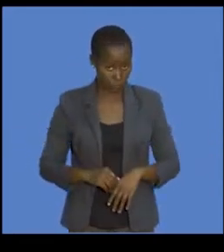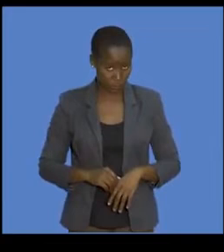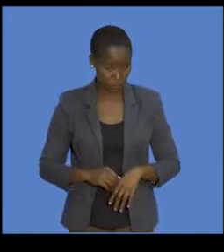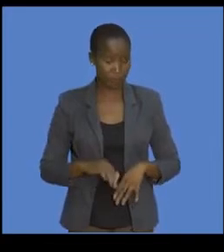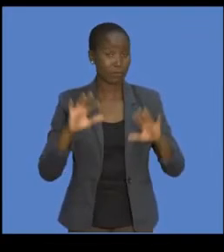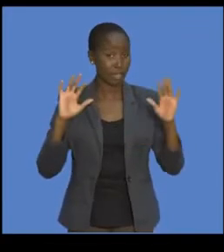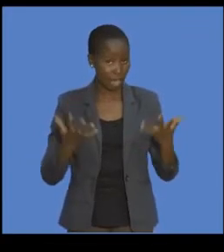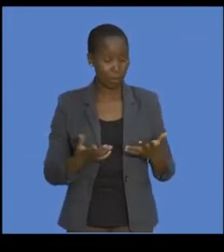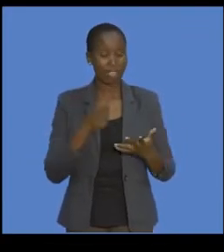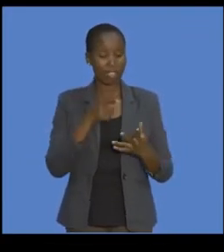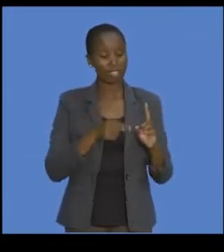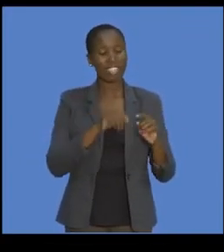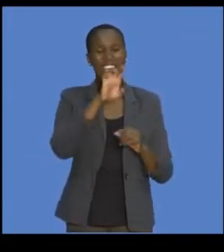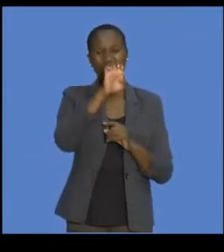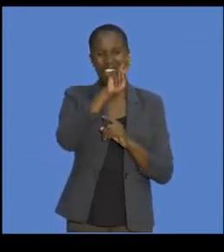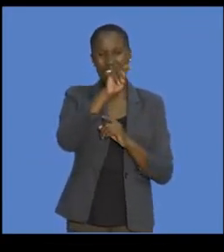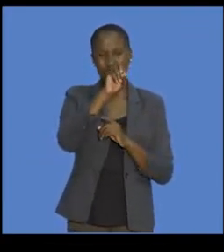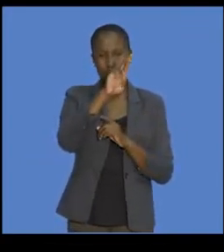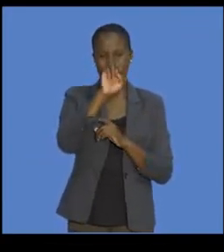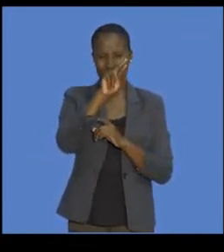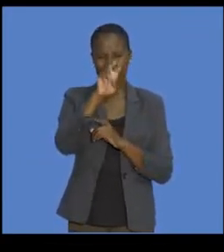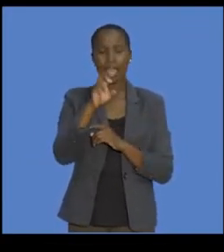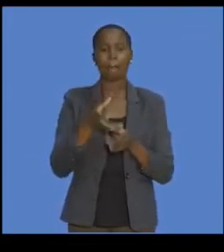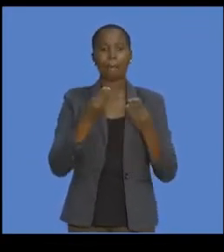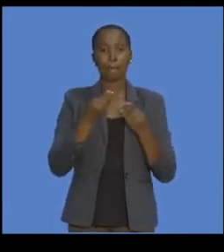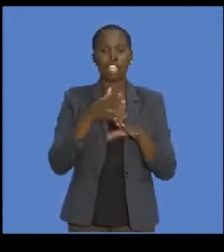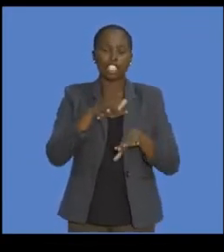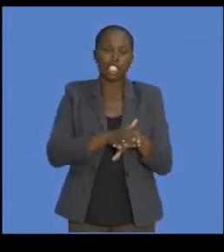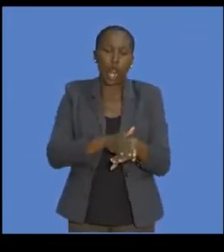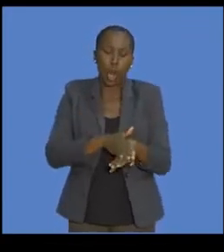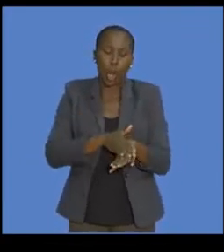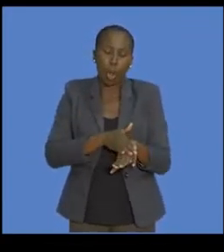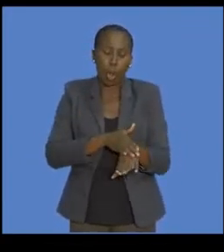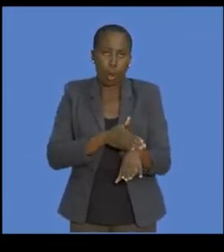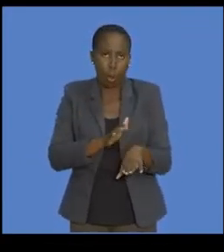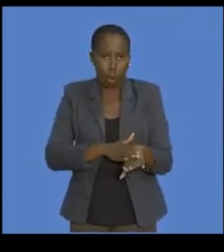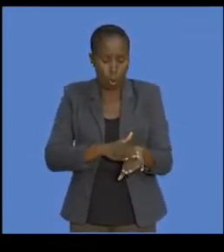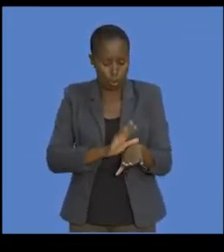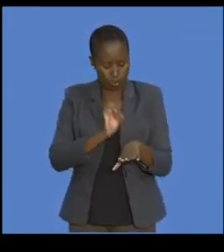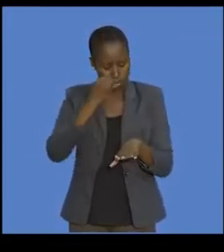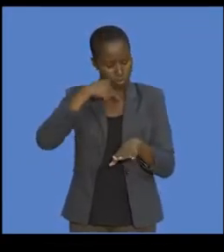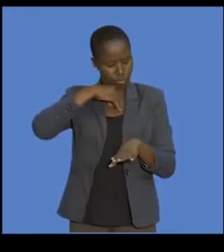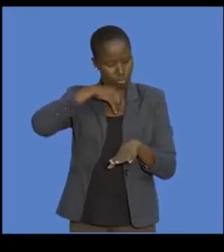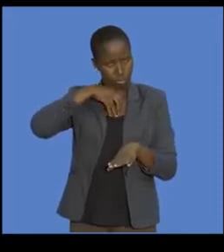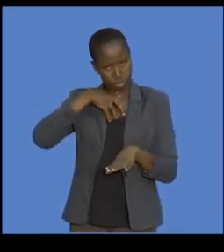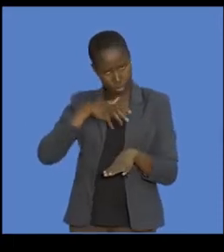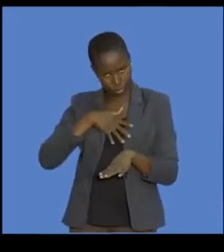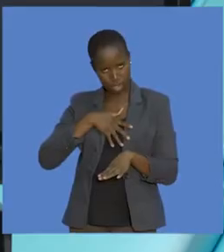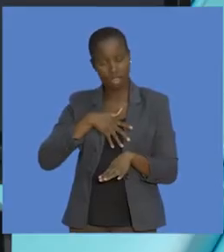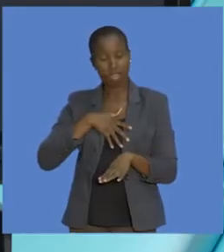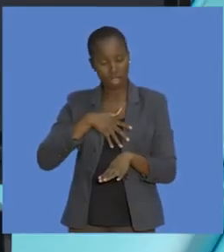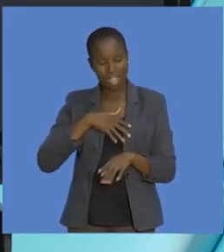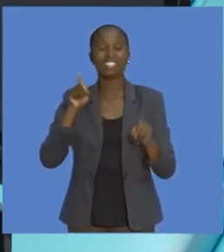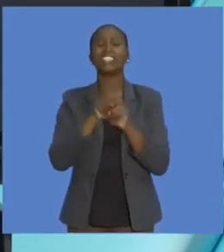slower but longer lasting coordination than the nervous system. So as I mentioned earlier on,